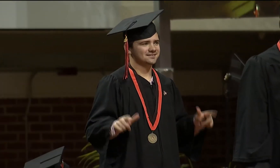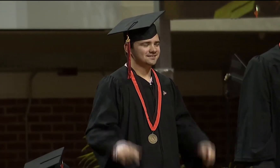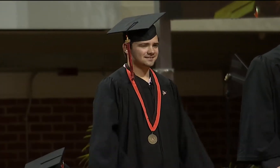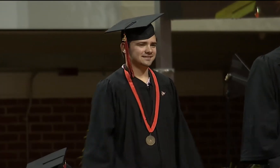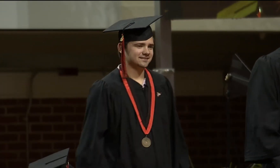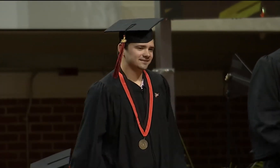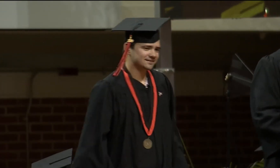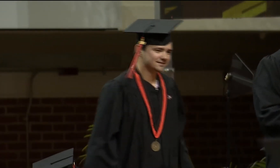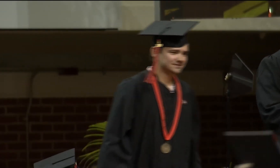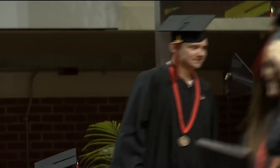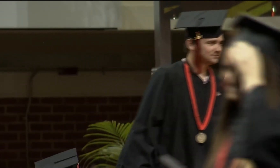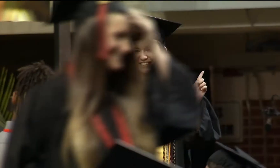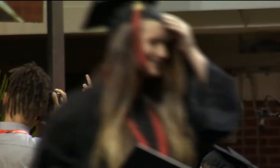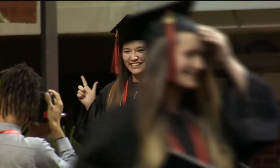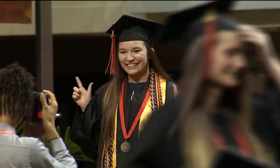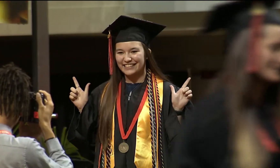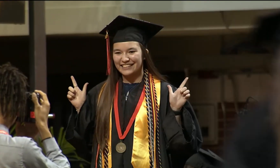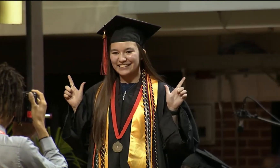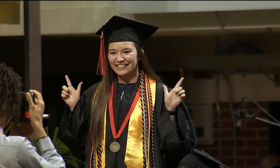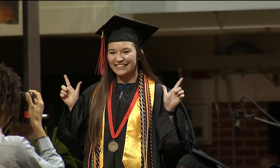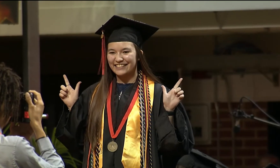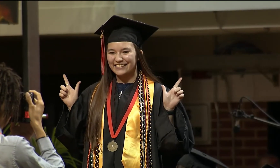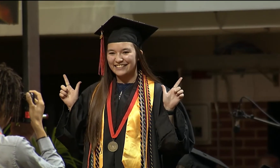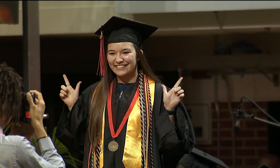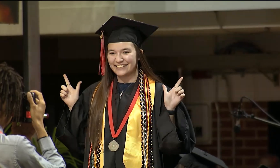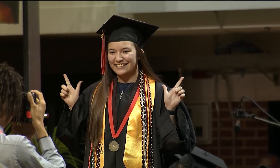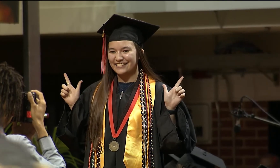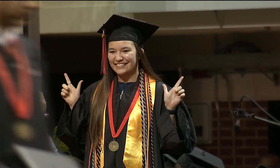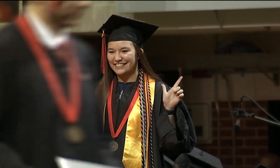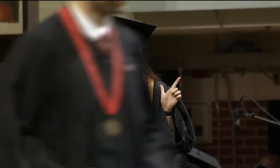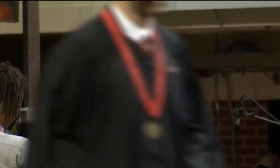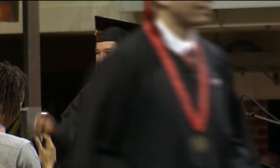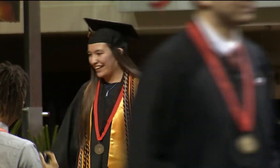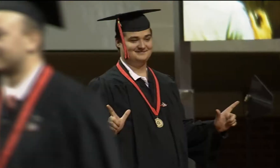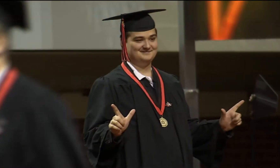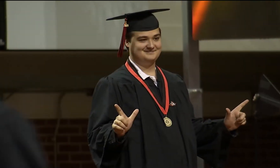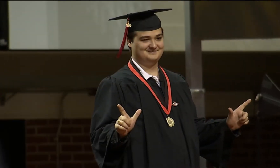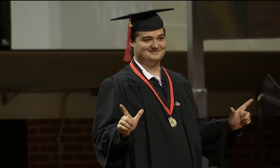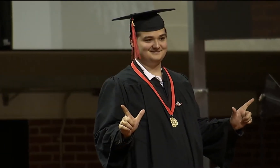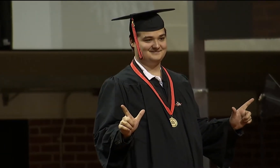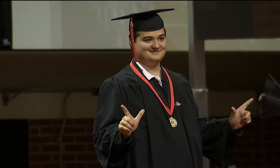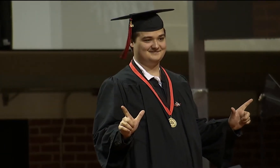John Ruza. Rebecca Brooke Nguyen.